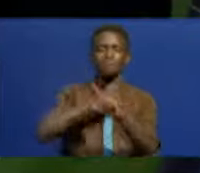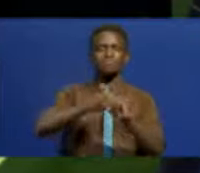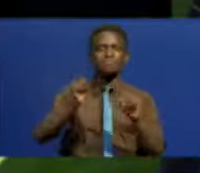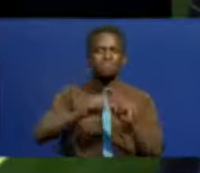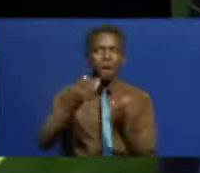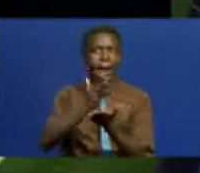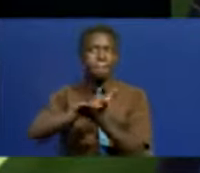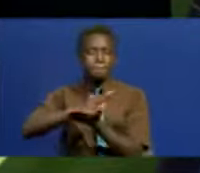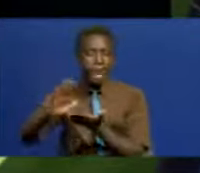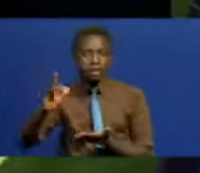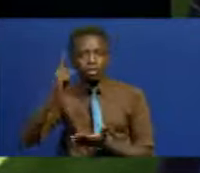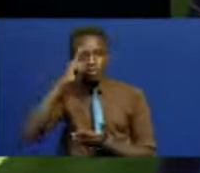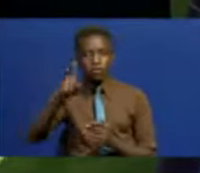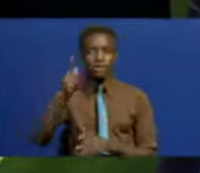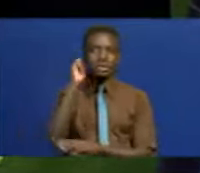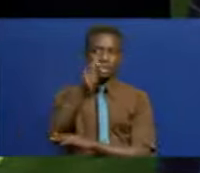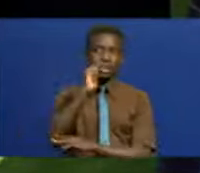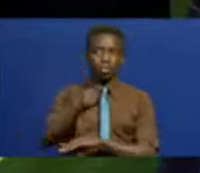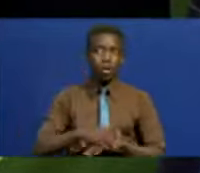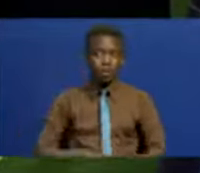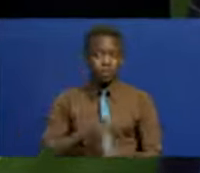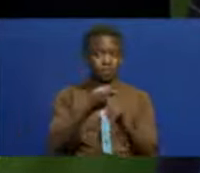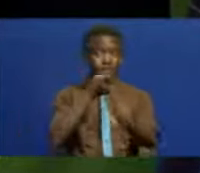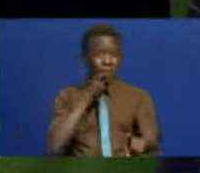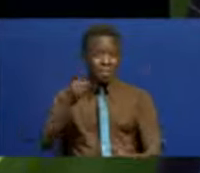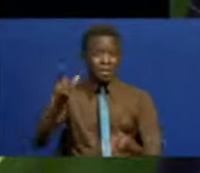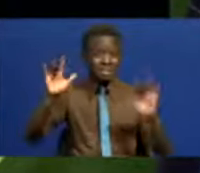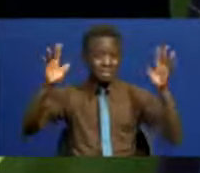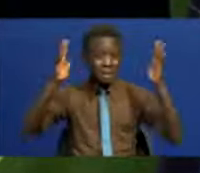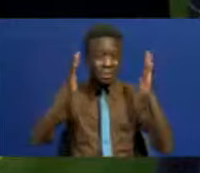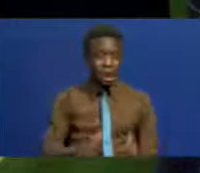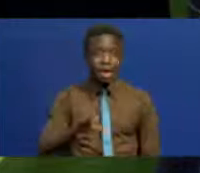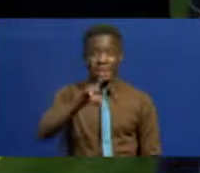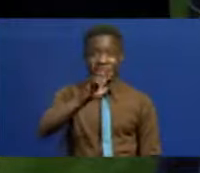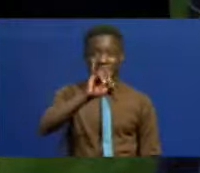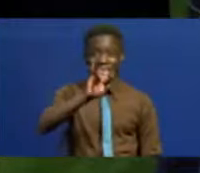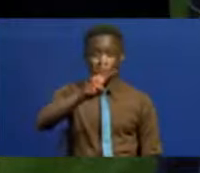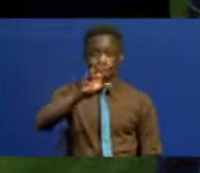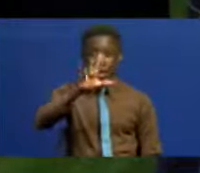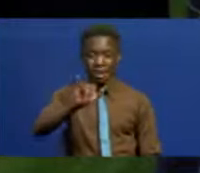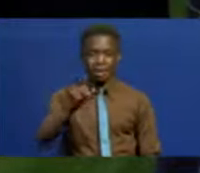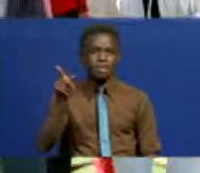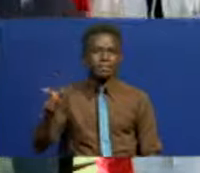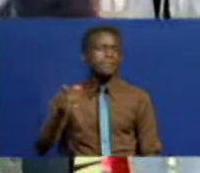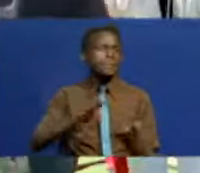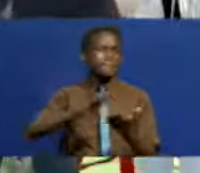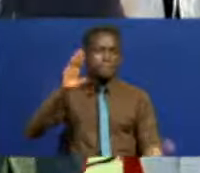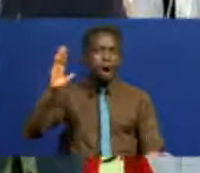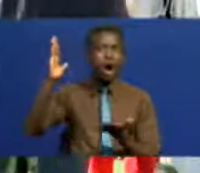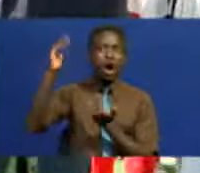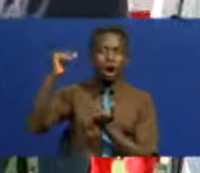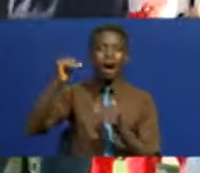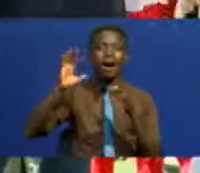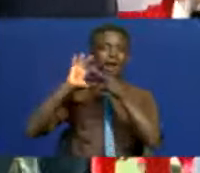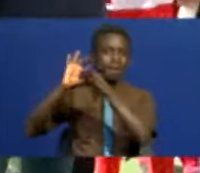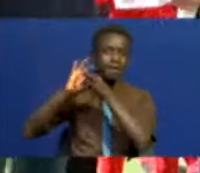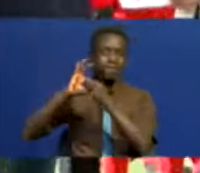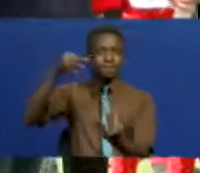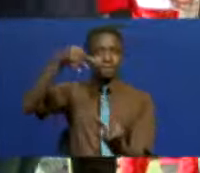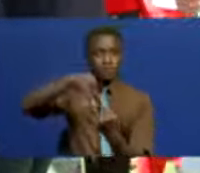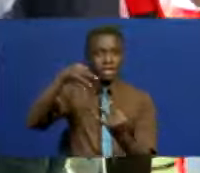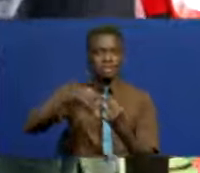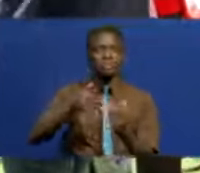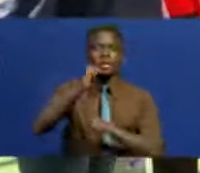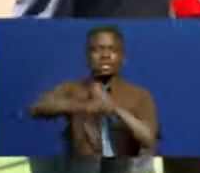temple. According to celebrants, Diwali is the most anticipated cultural festival year